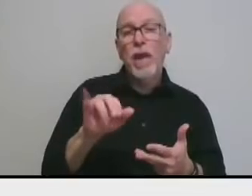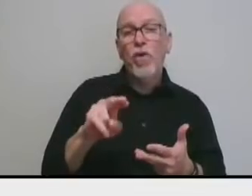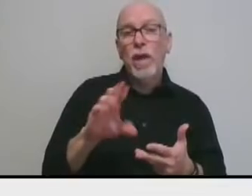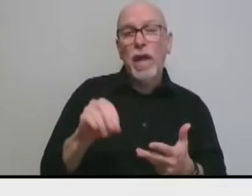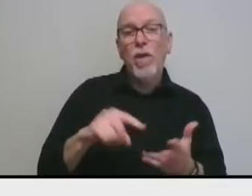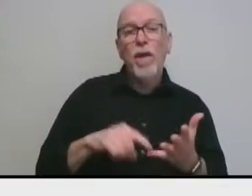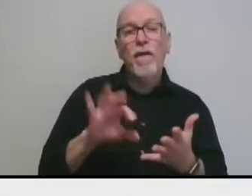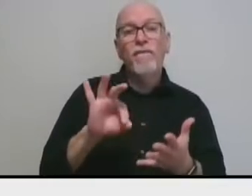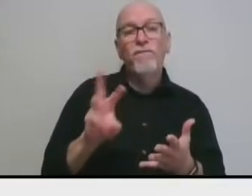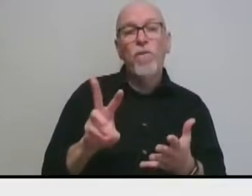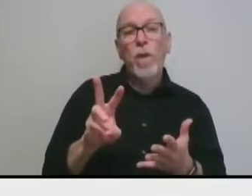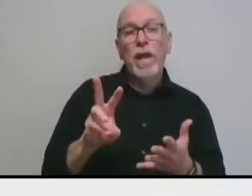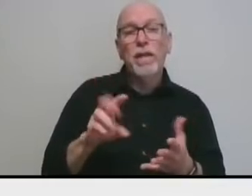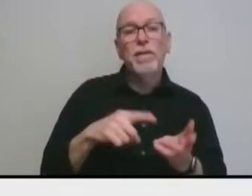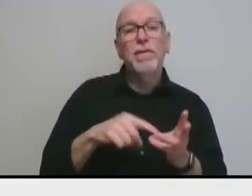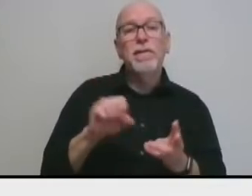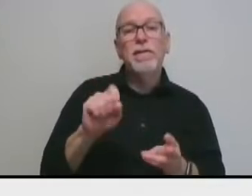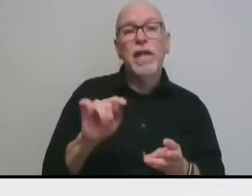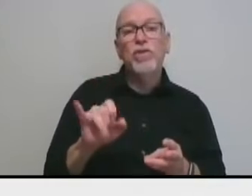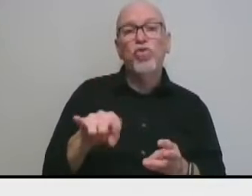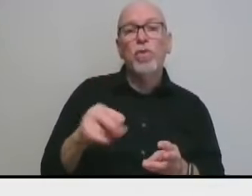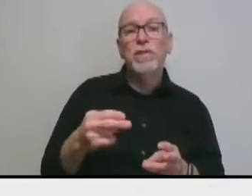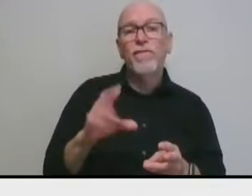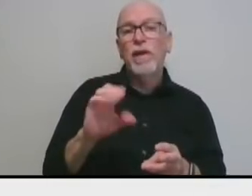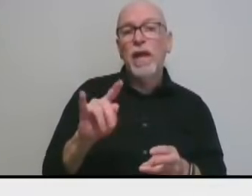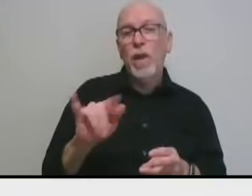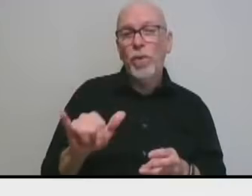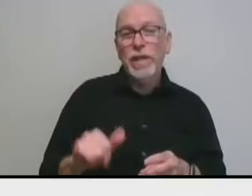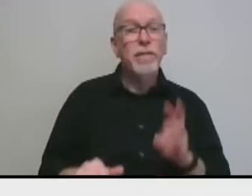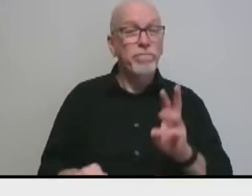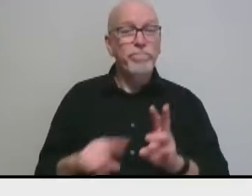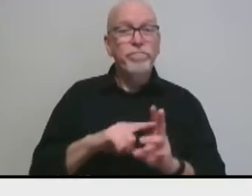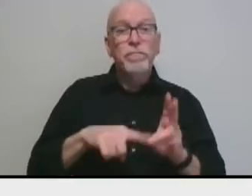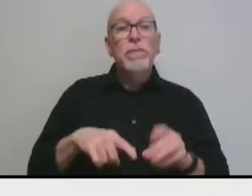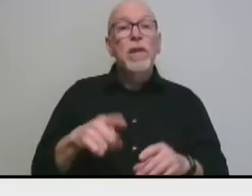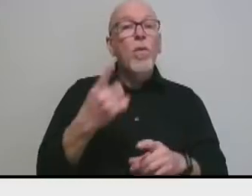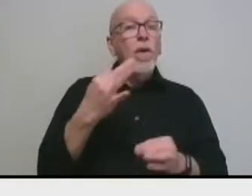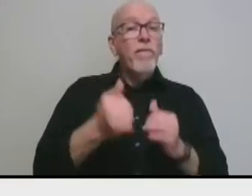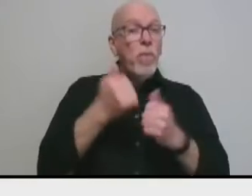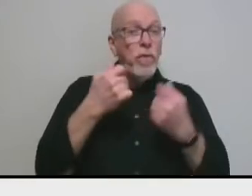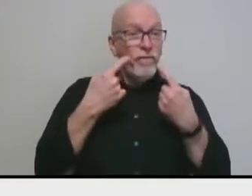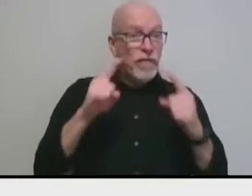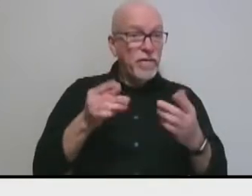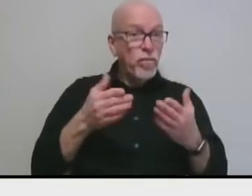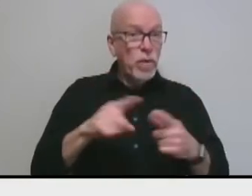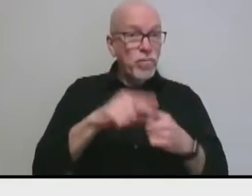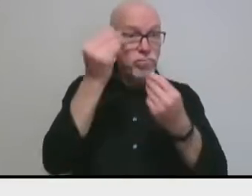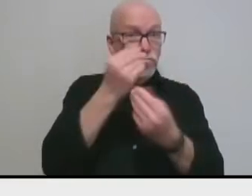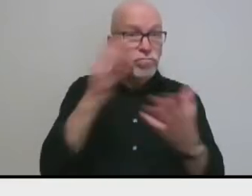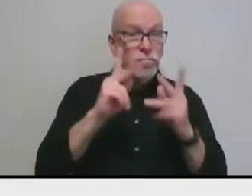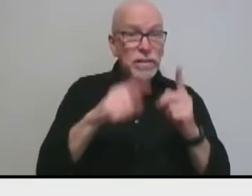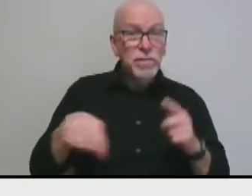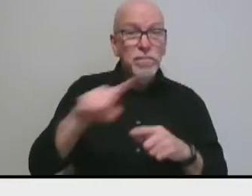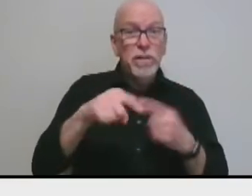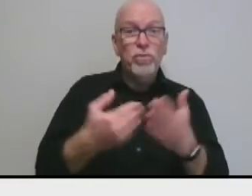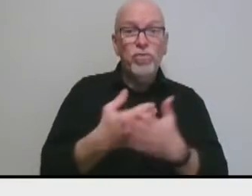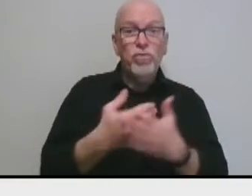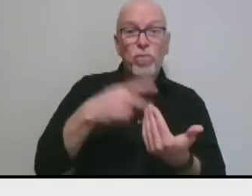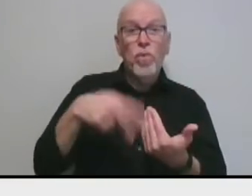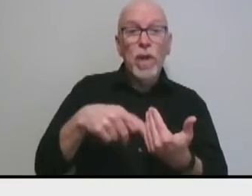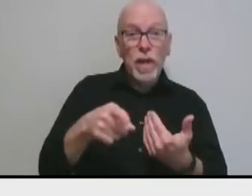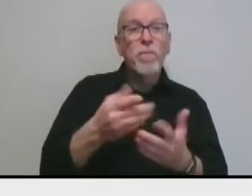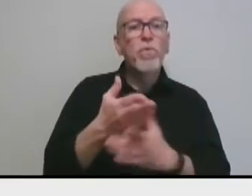and St. Joseph County. Now, we recognize that one of the most effective ways to inform Hoosiers about this new program is through our network of